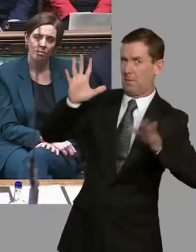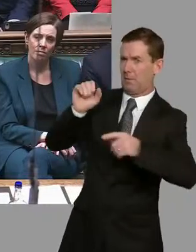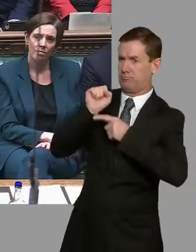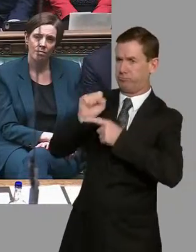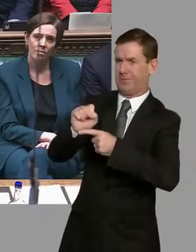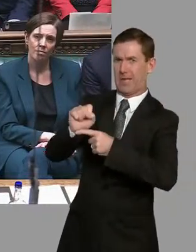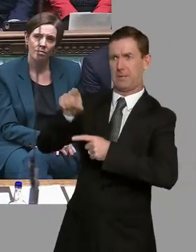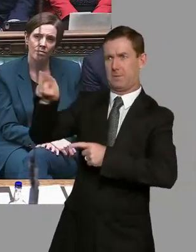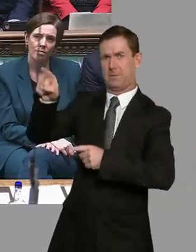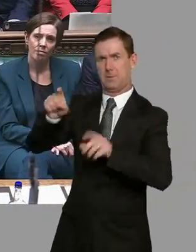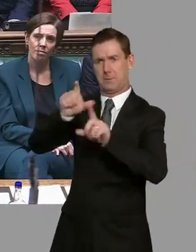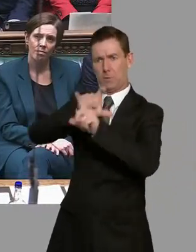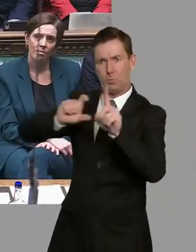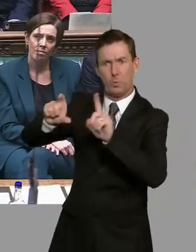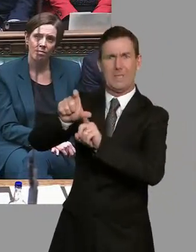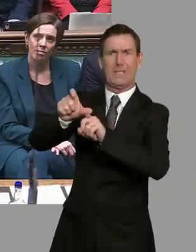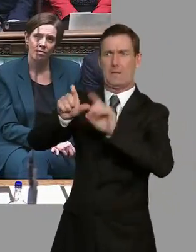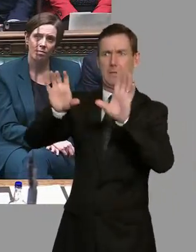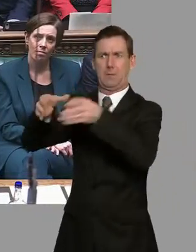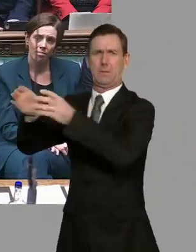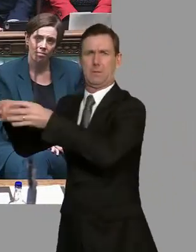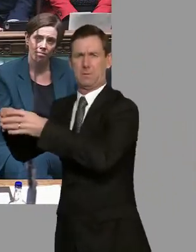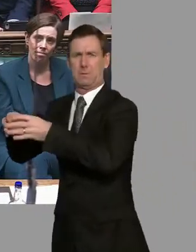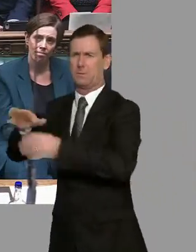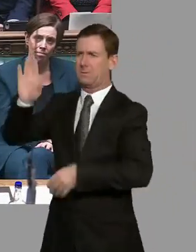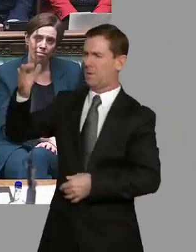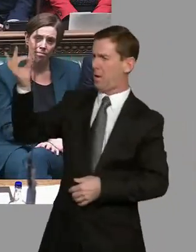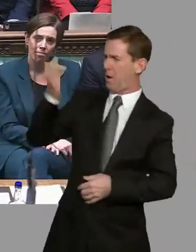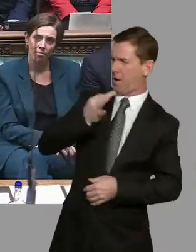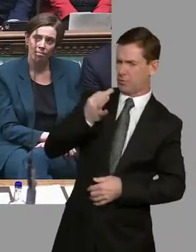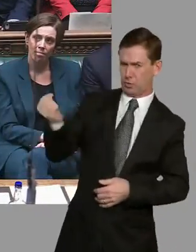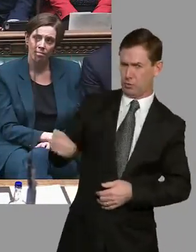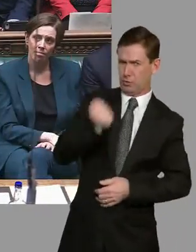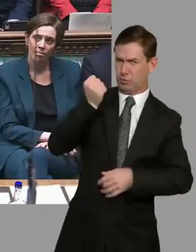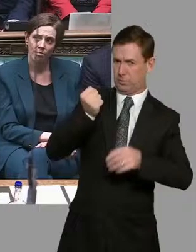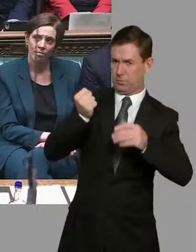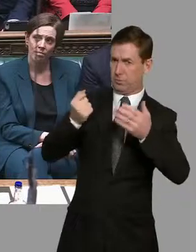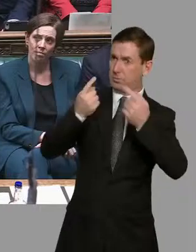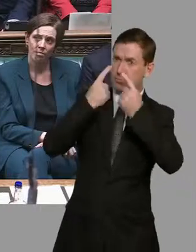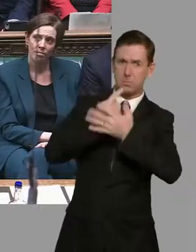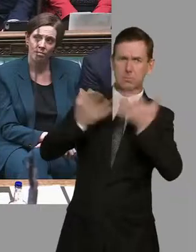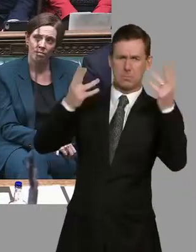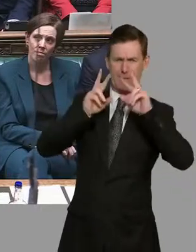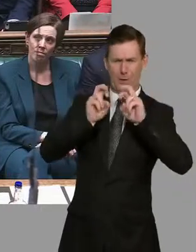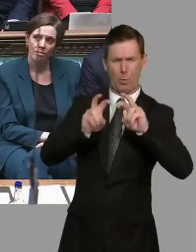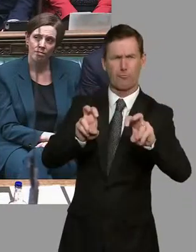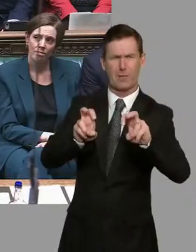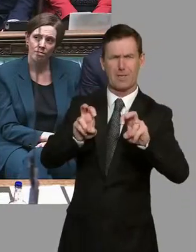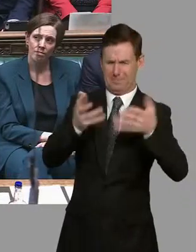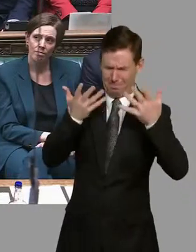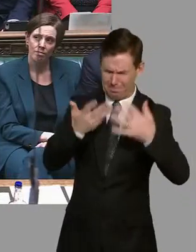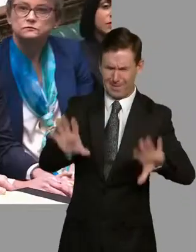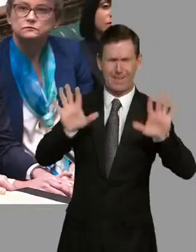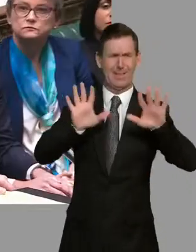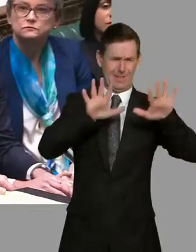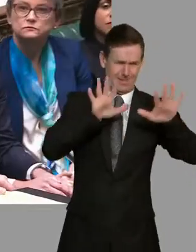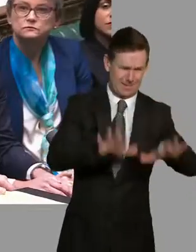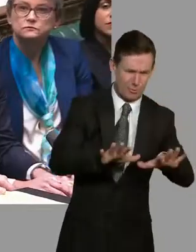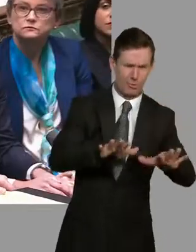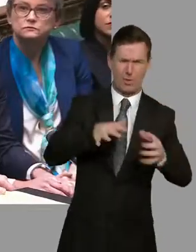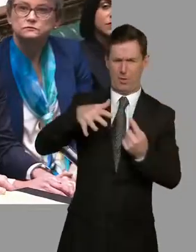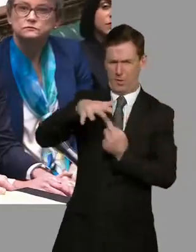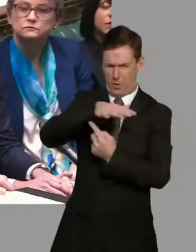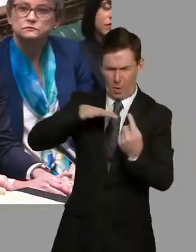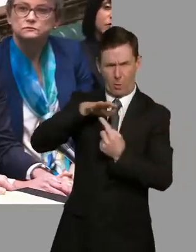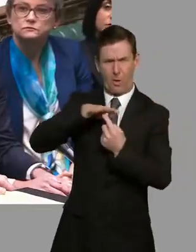There have been a number of inquiries, both national and local, including one covering Oldham, and reasonable people